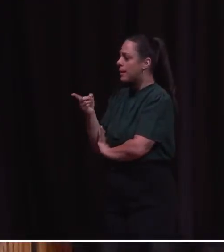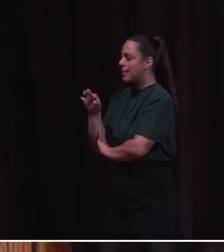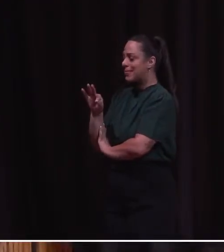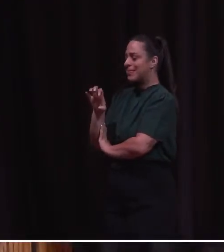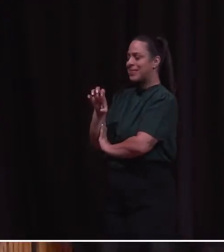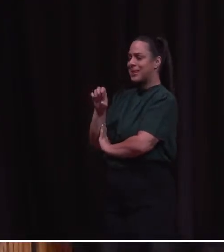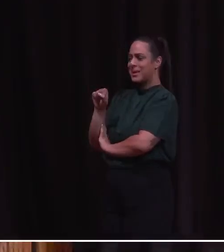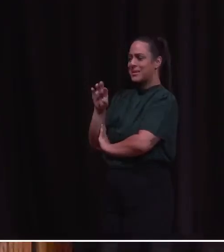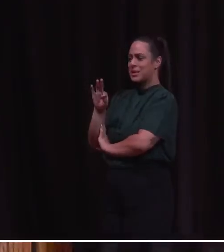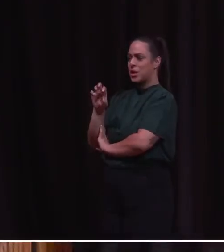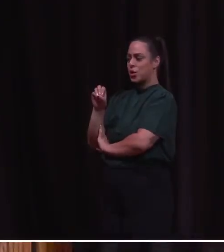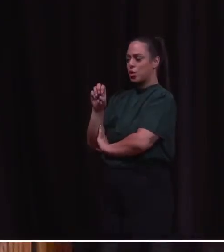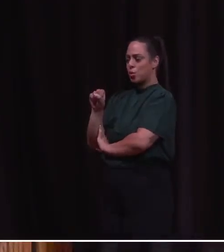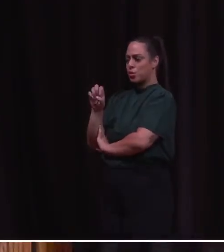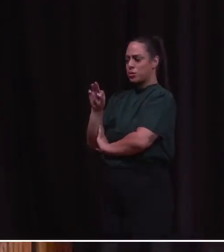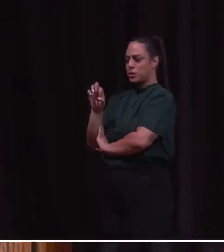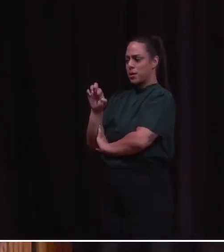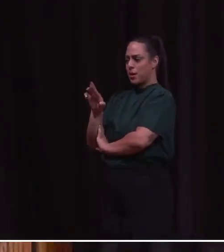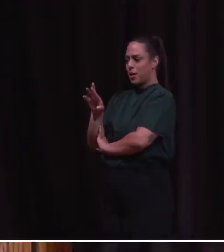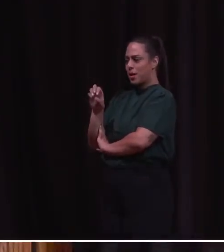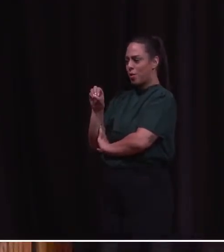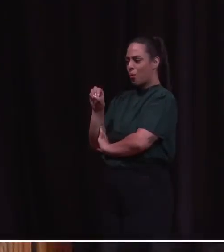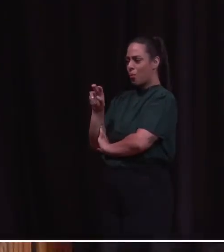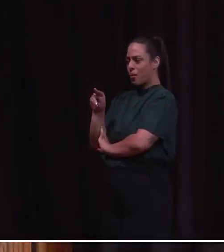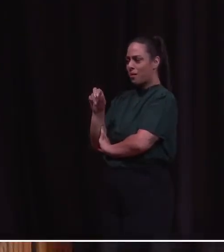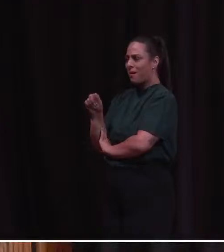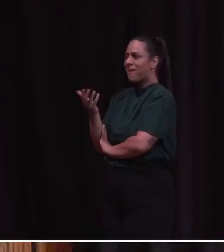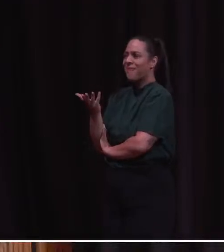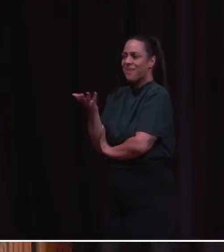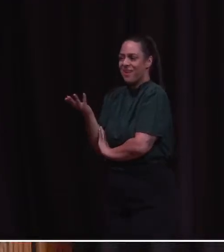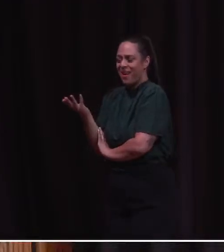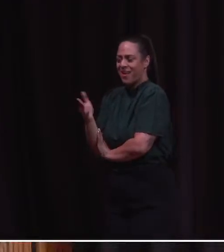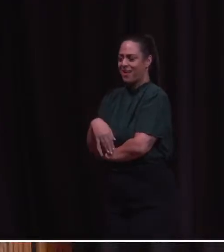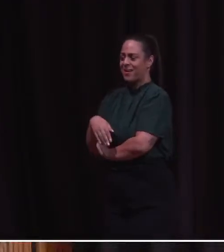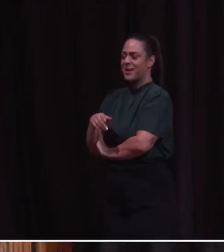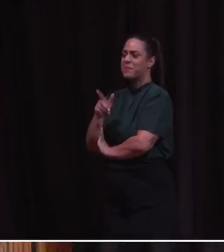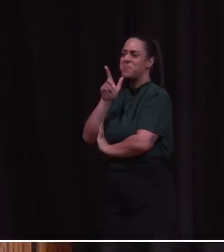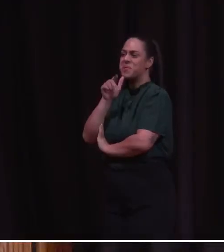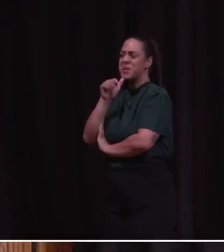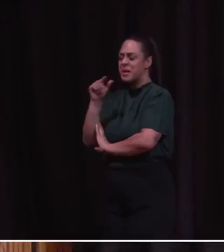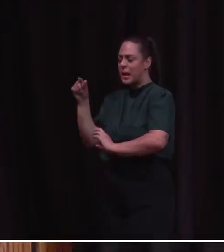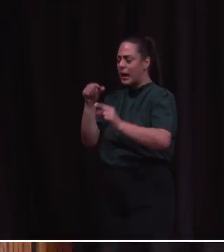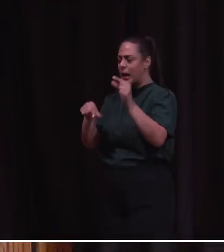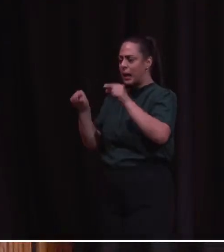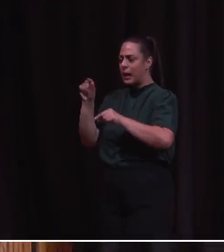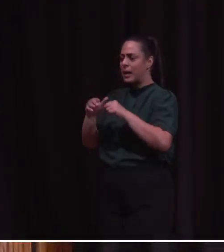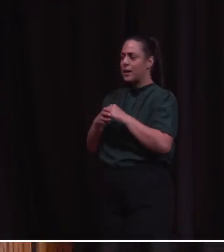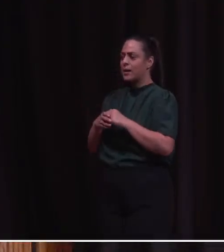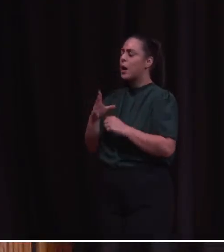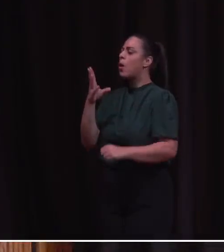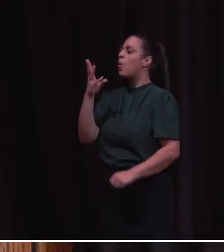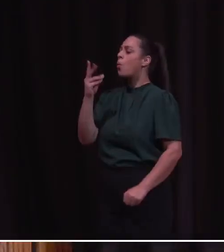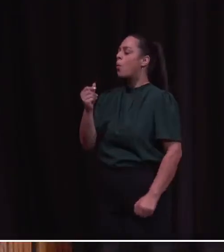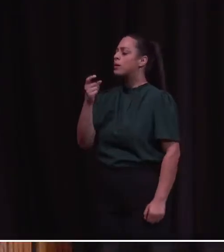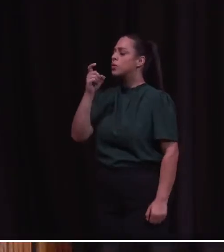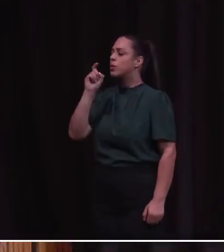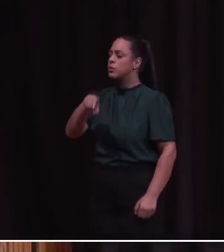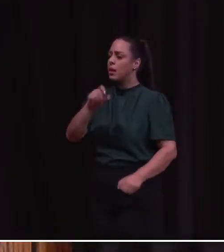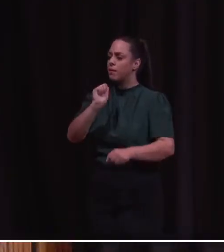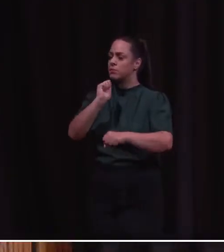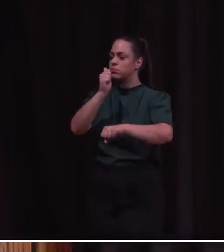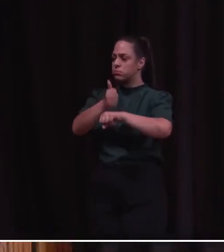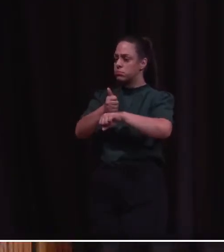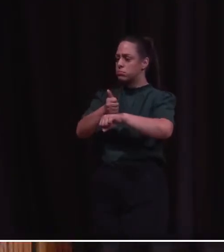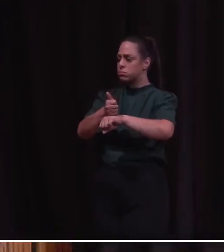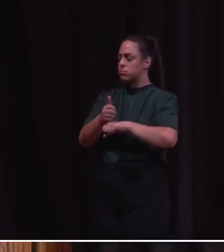testosterone? And who measures it and tells us what the meaning is? But